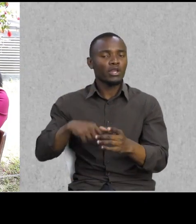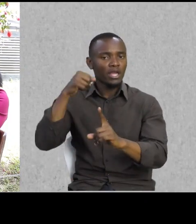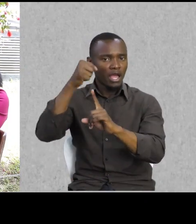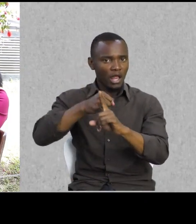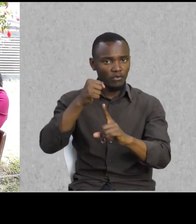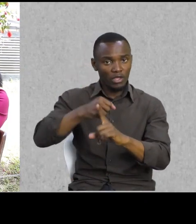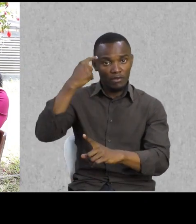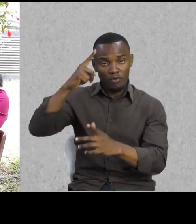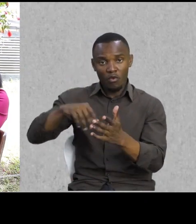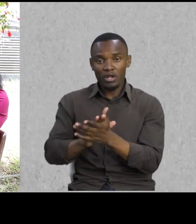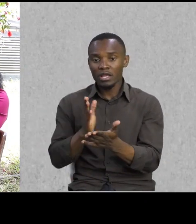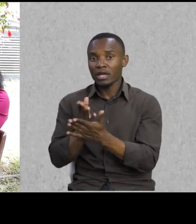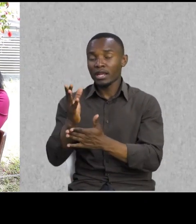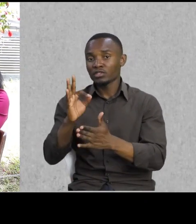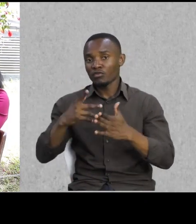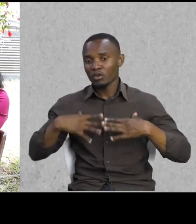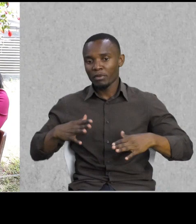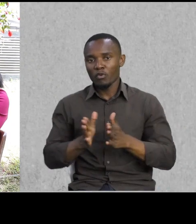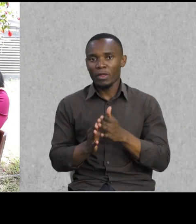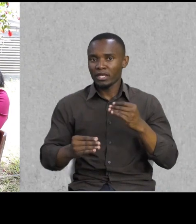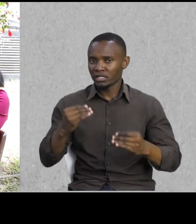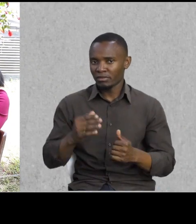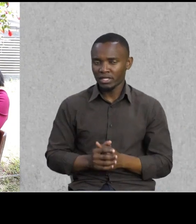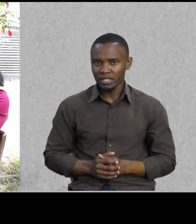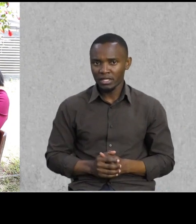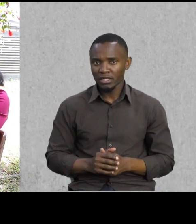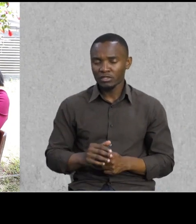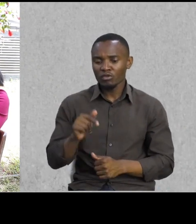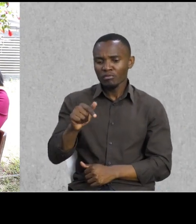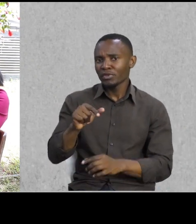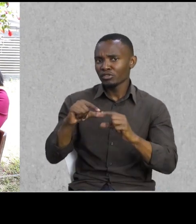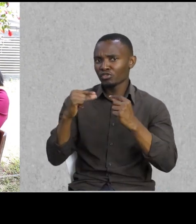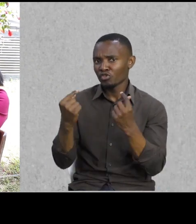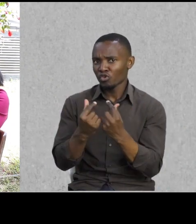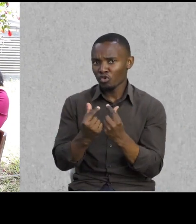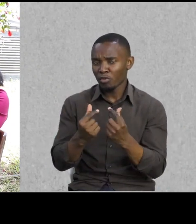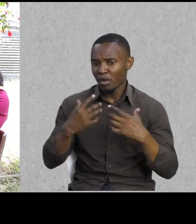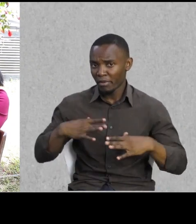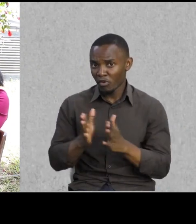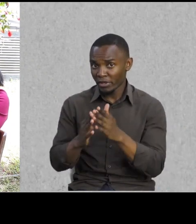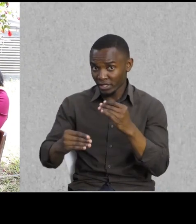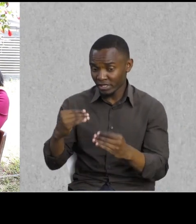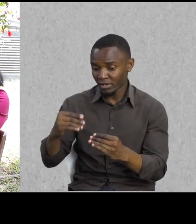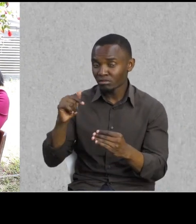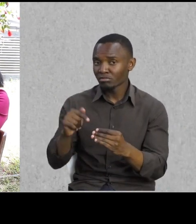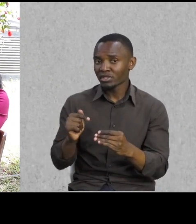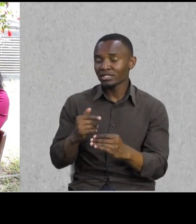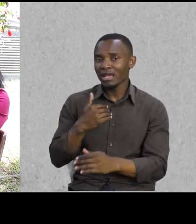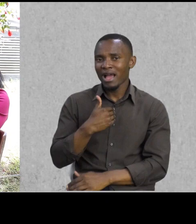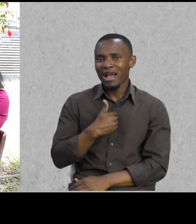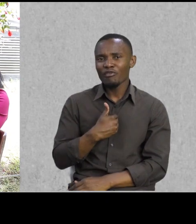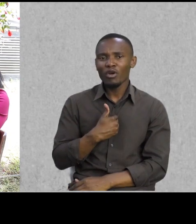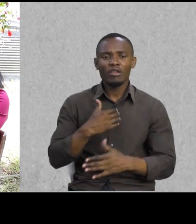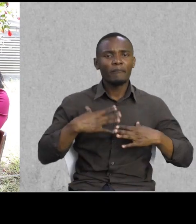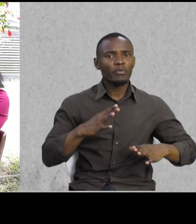the rights of people with disability. I found that this group, especially the people with disability, they don't have